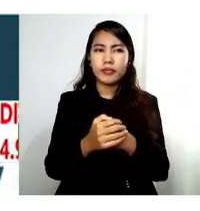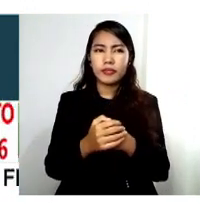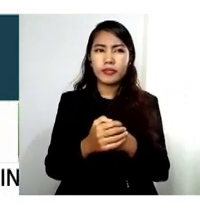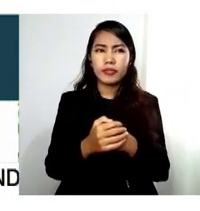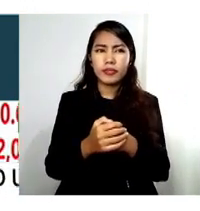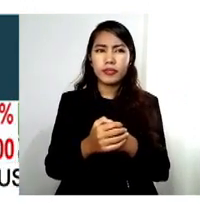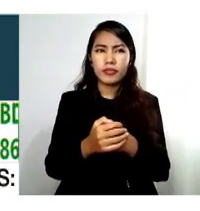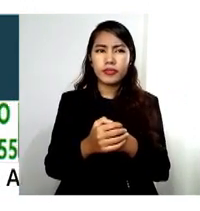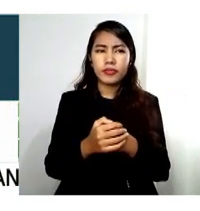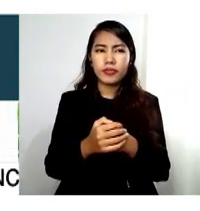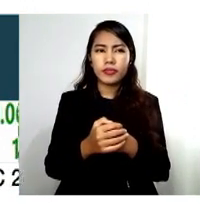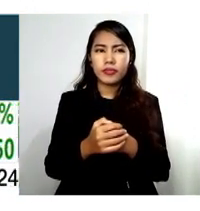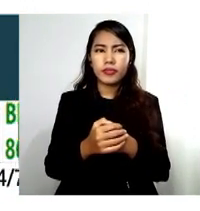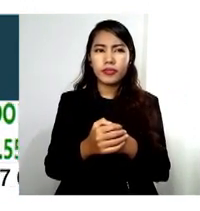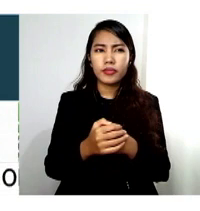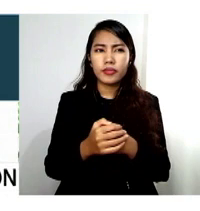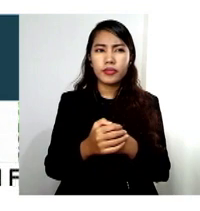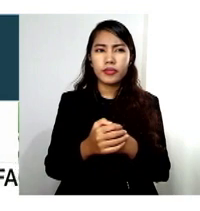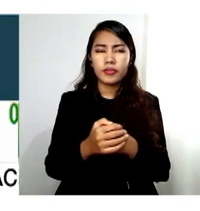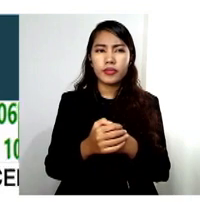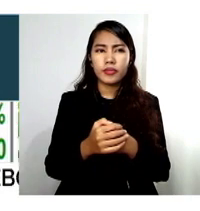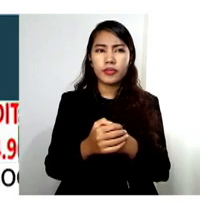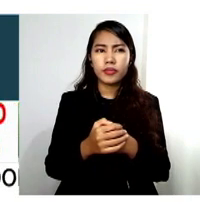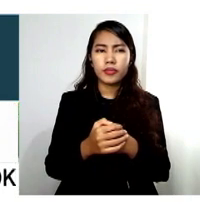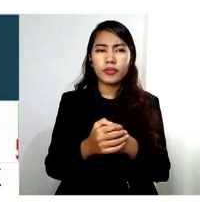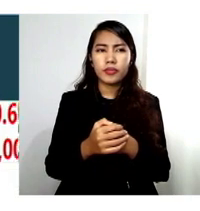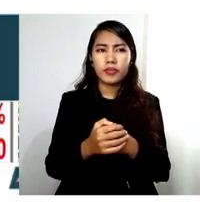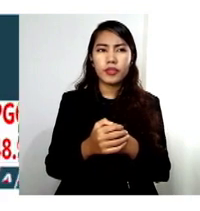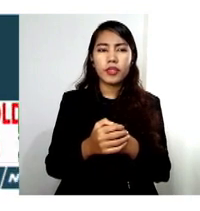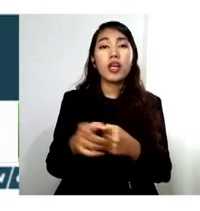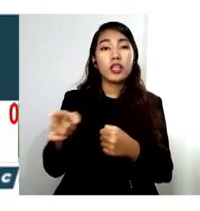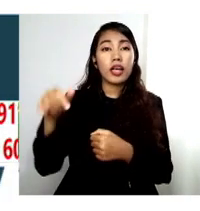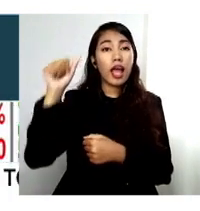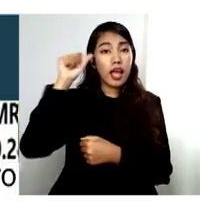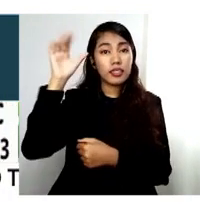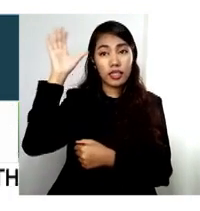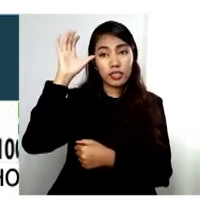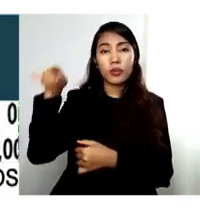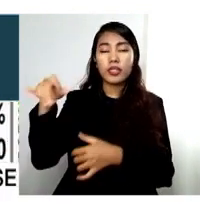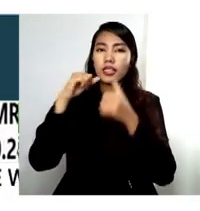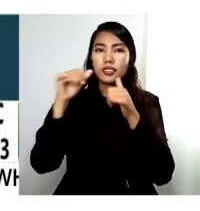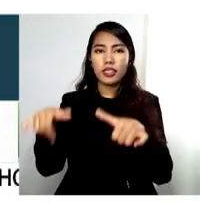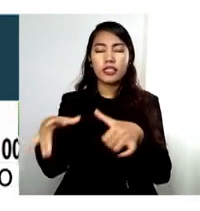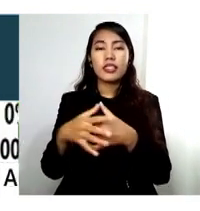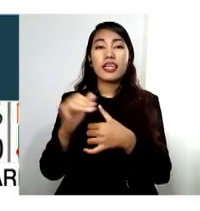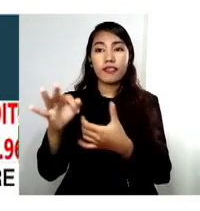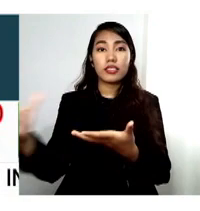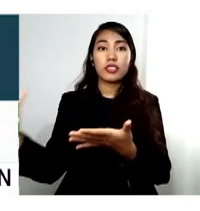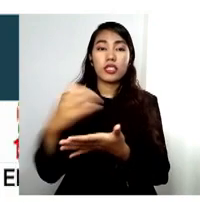that the agreement should be honored, but if Congressman Lord Allan Velasco does not have the number, wala akong